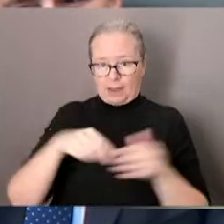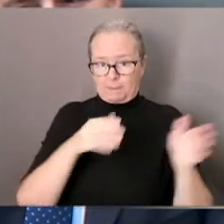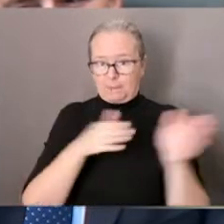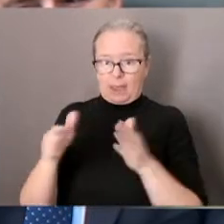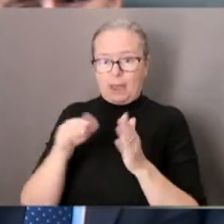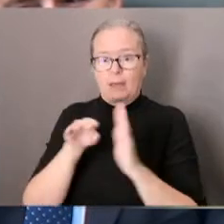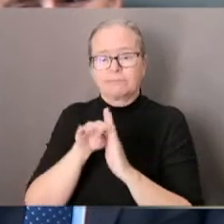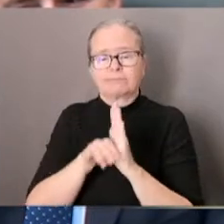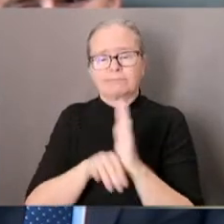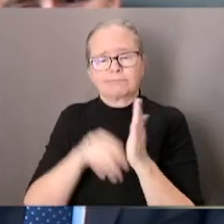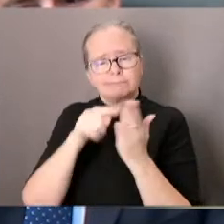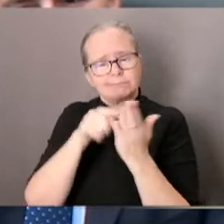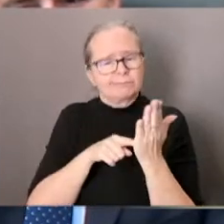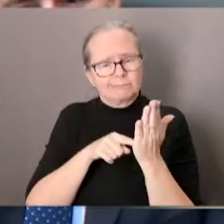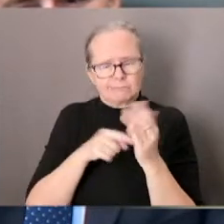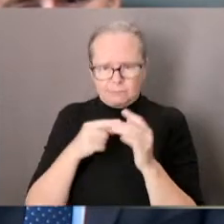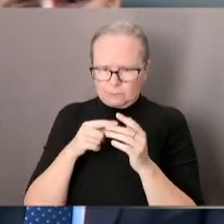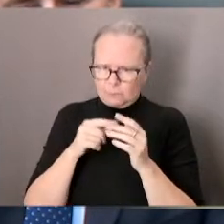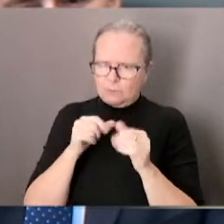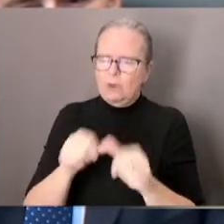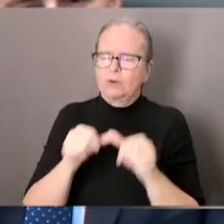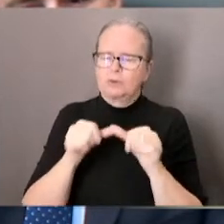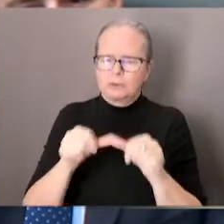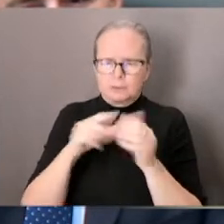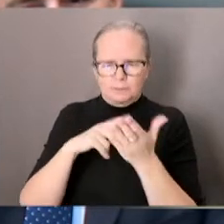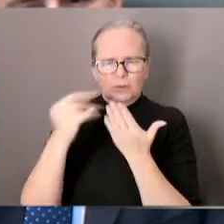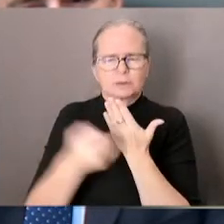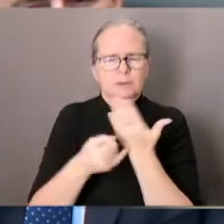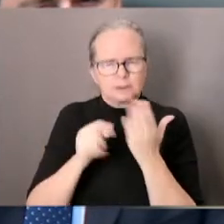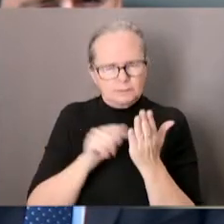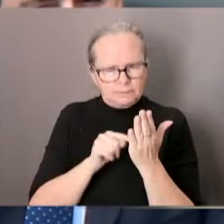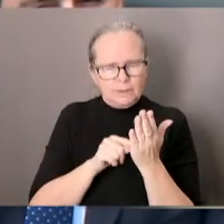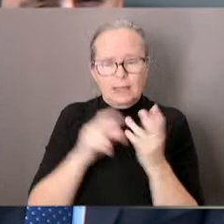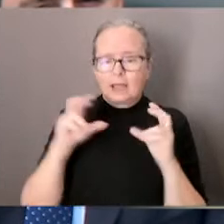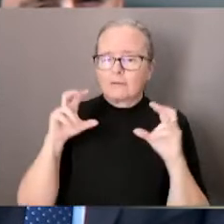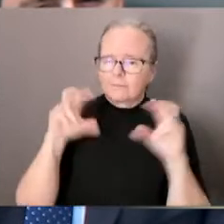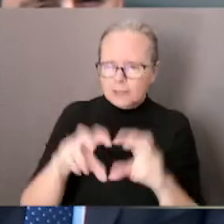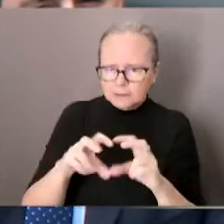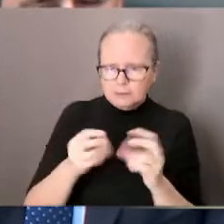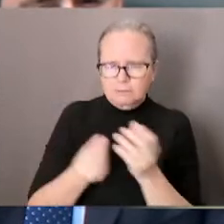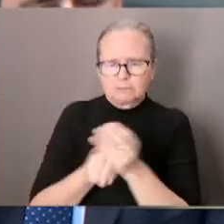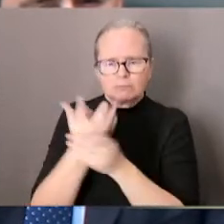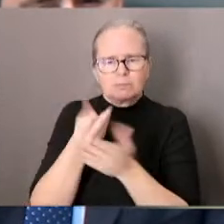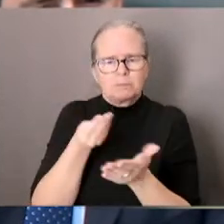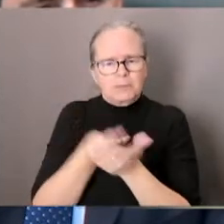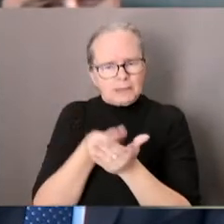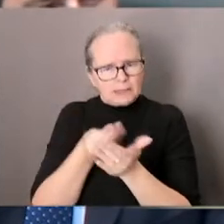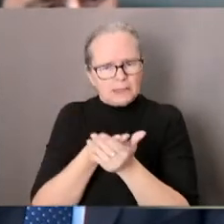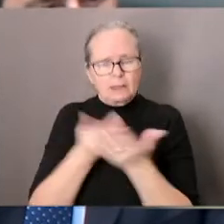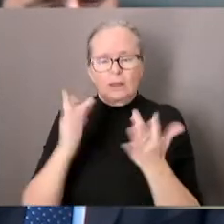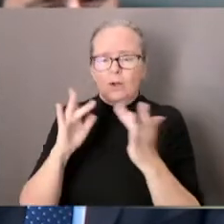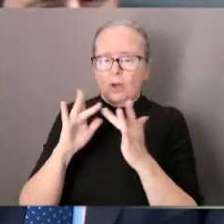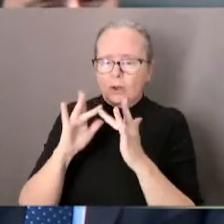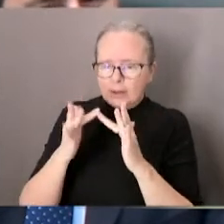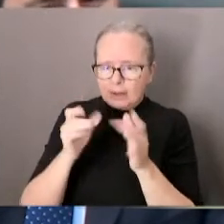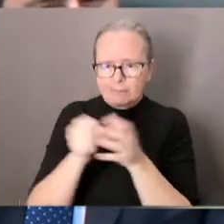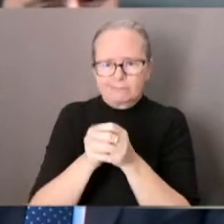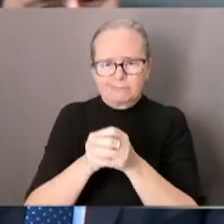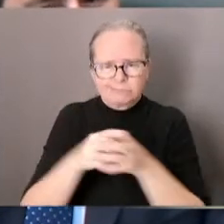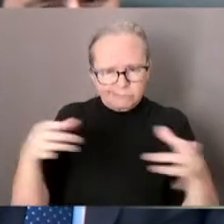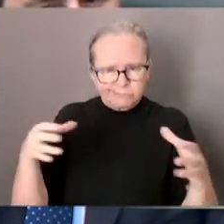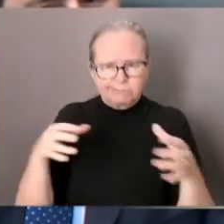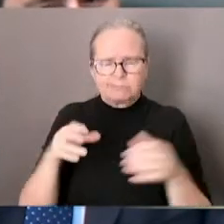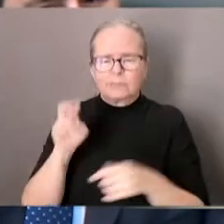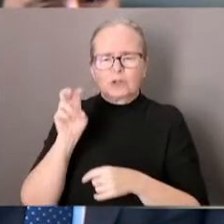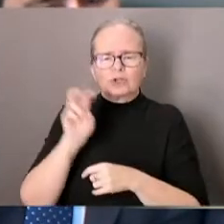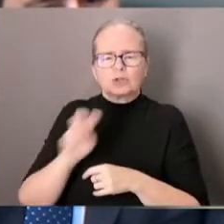the investment growth funds rural stream Alberta's Broadband strategy travel Alberta's rural tourism initiatives the forest